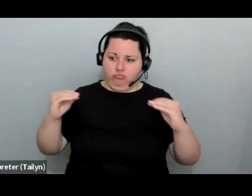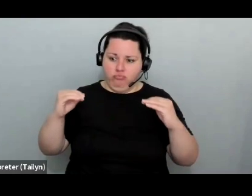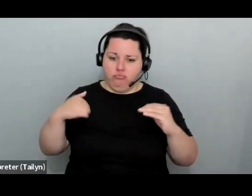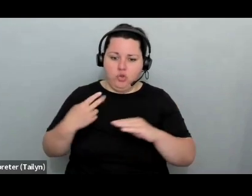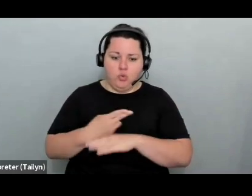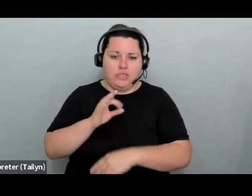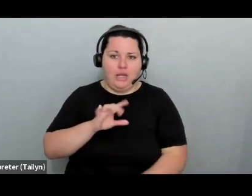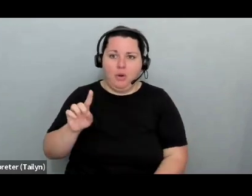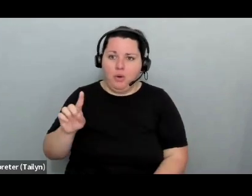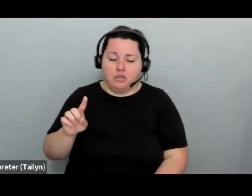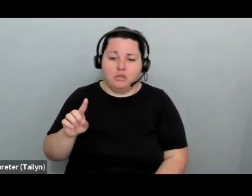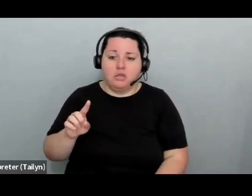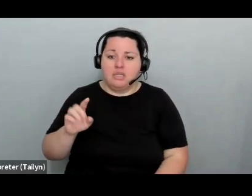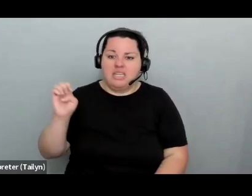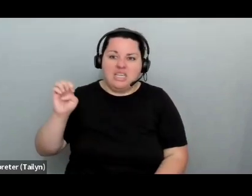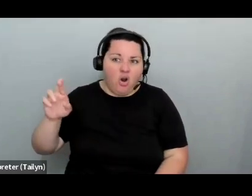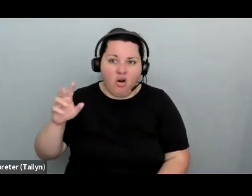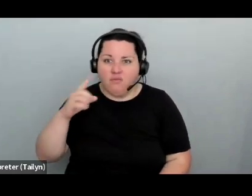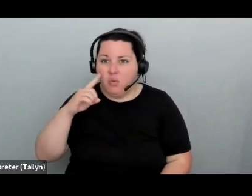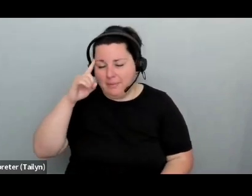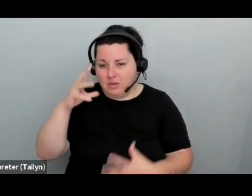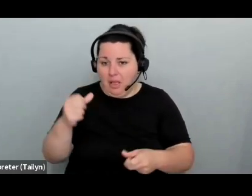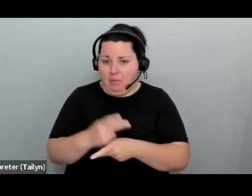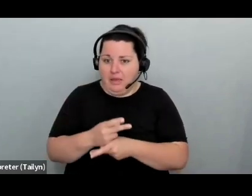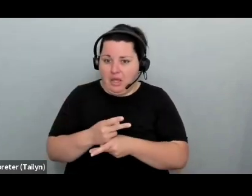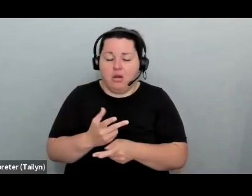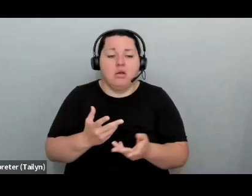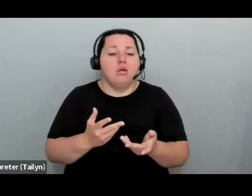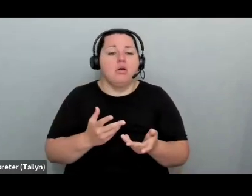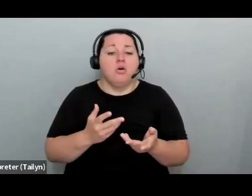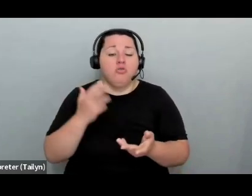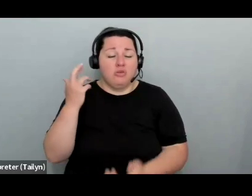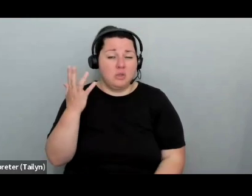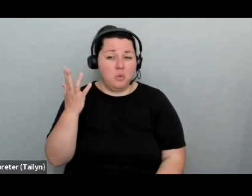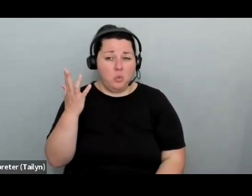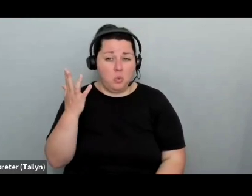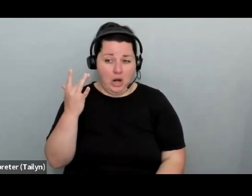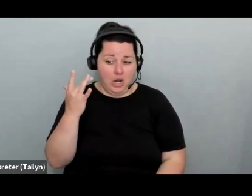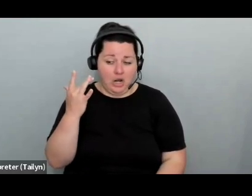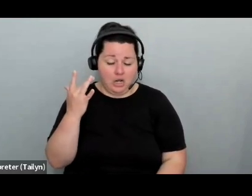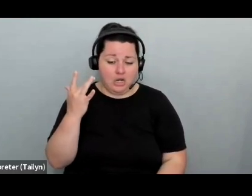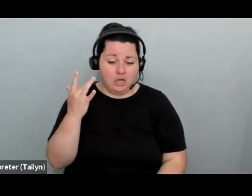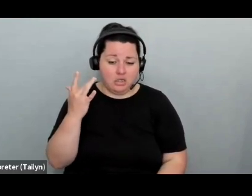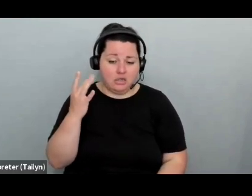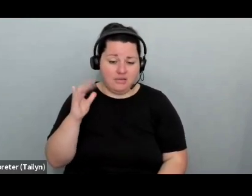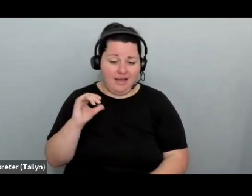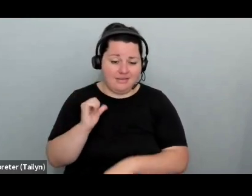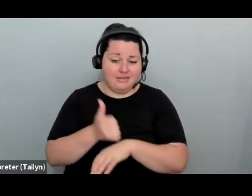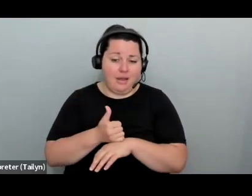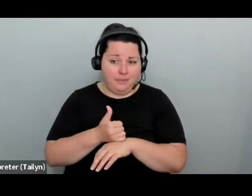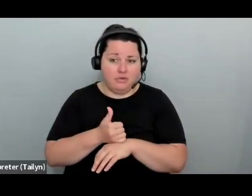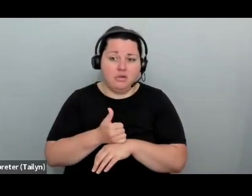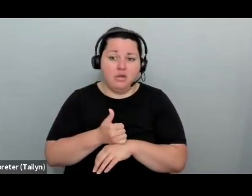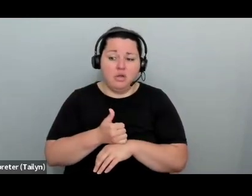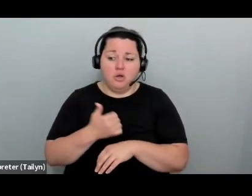911 and emergency rooms for mental health care. I think the reason why those things have been established is because we